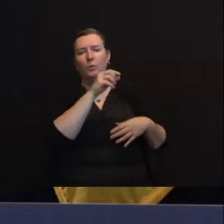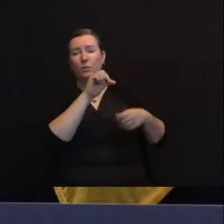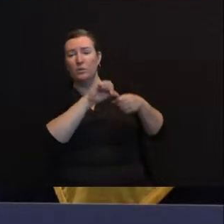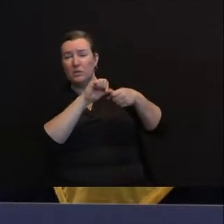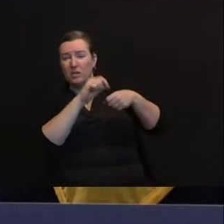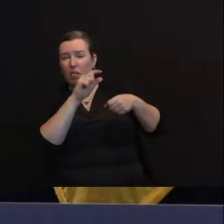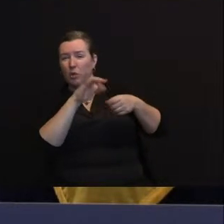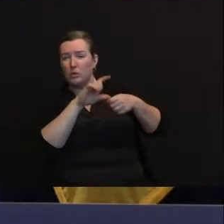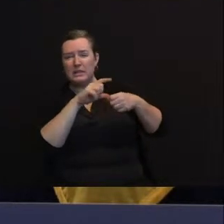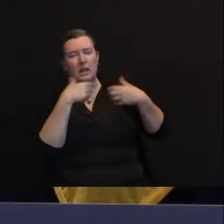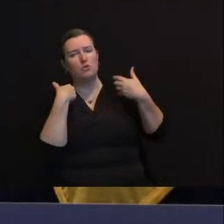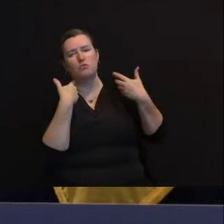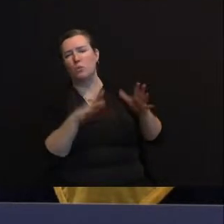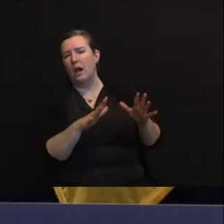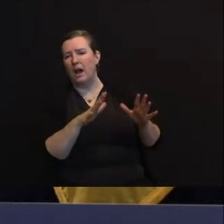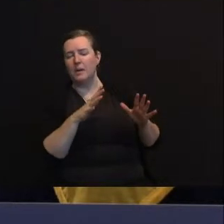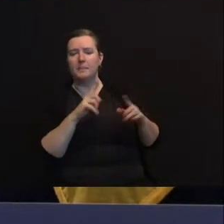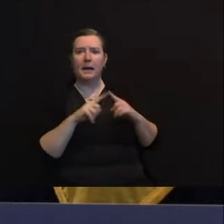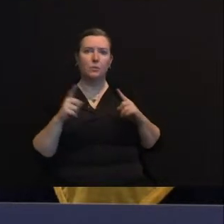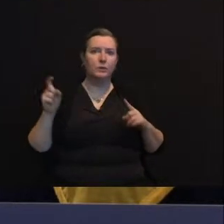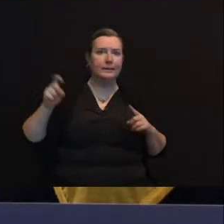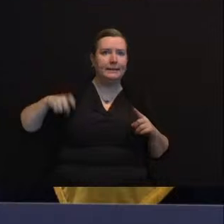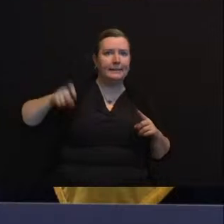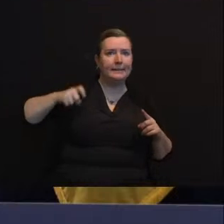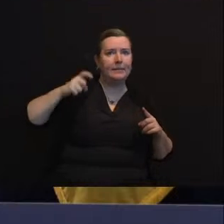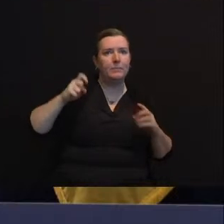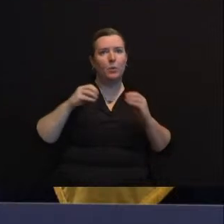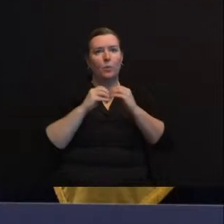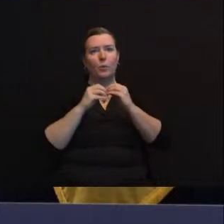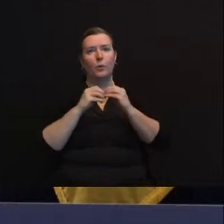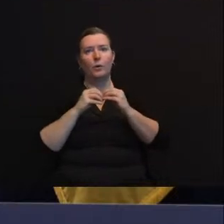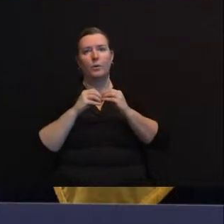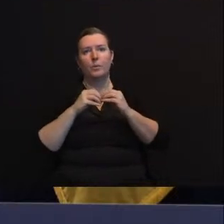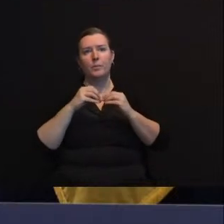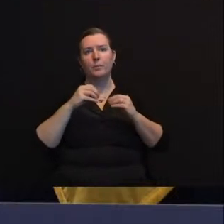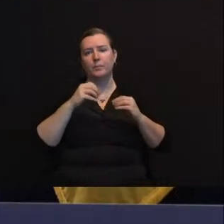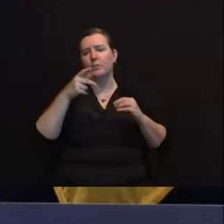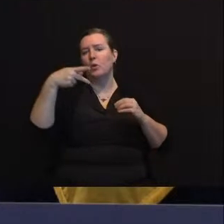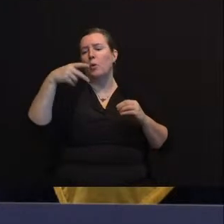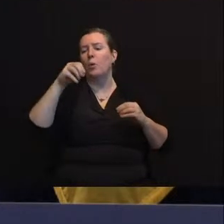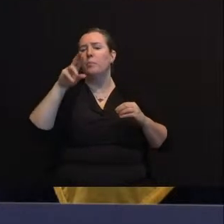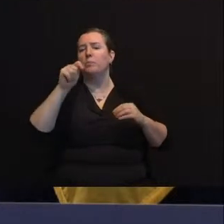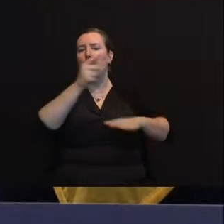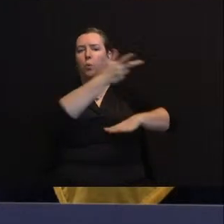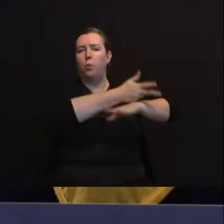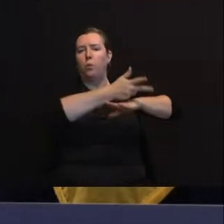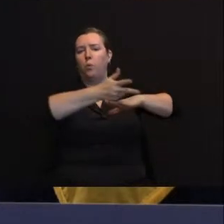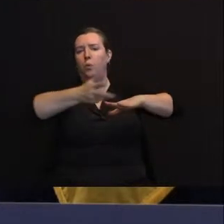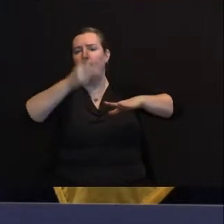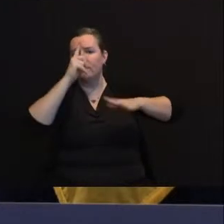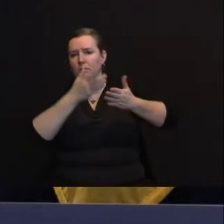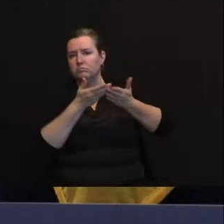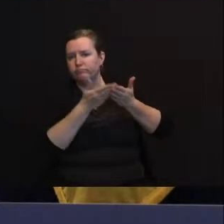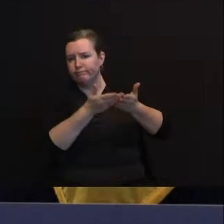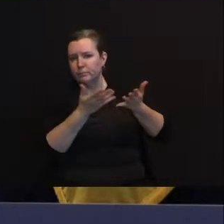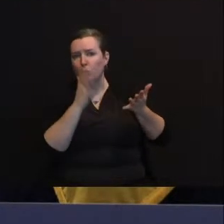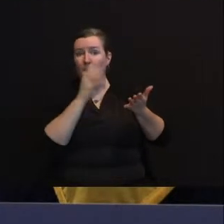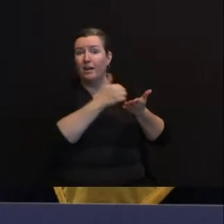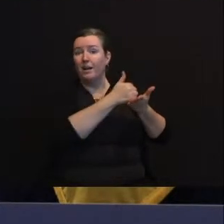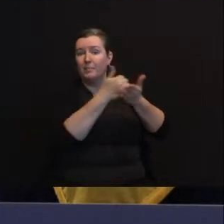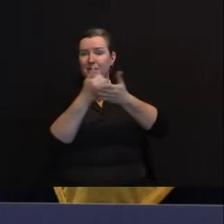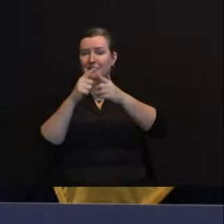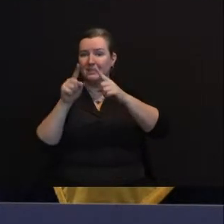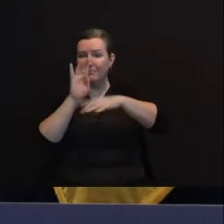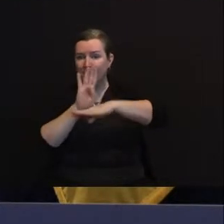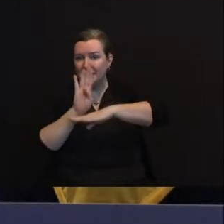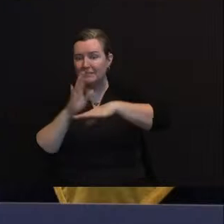state, more port capacity, and that is important across a whole range of interests. Judy, I've said